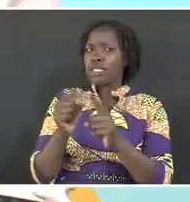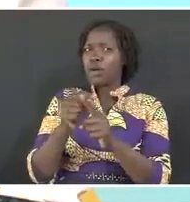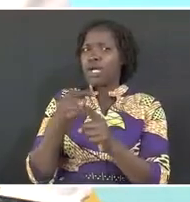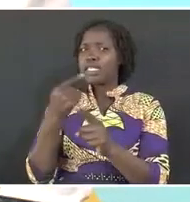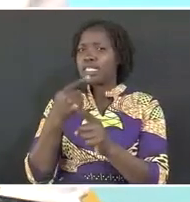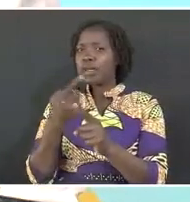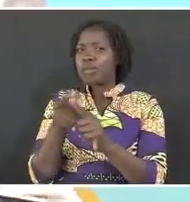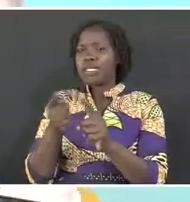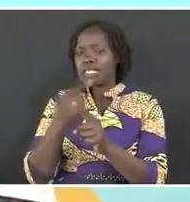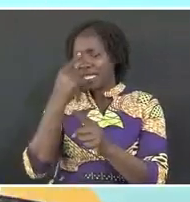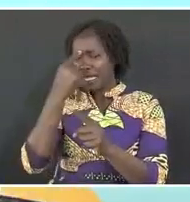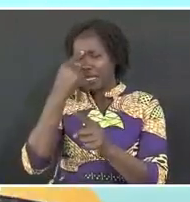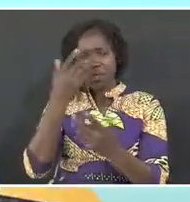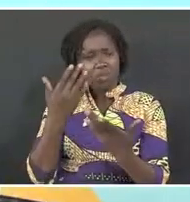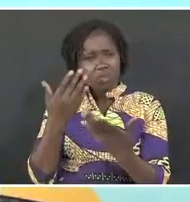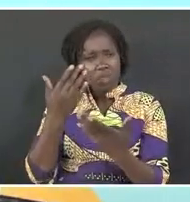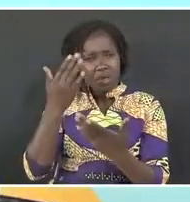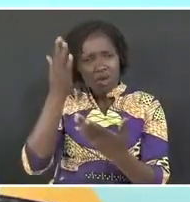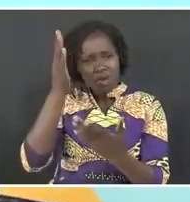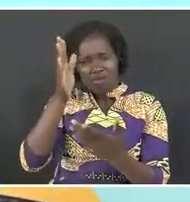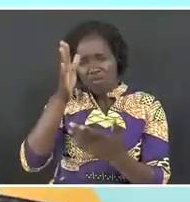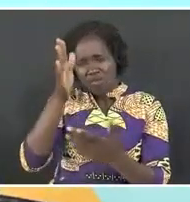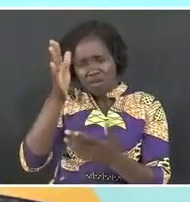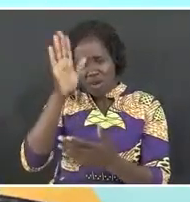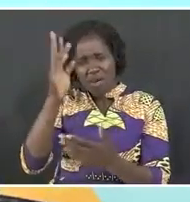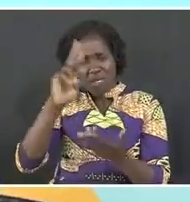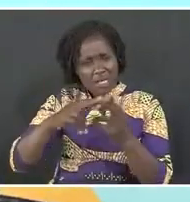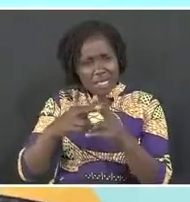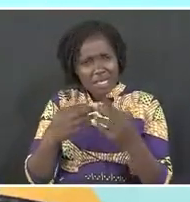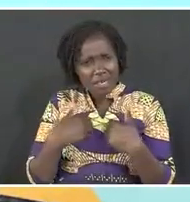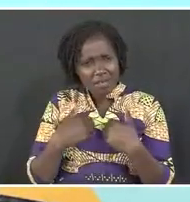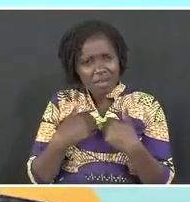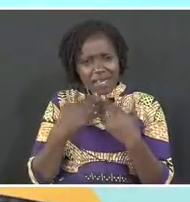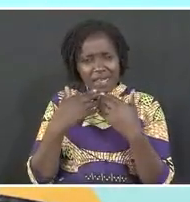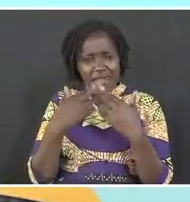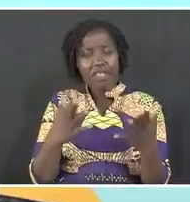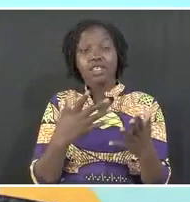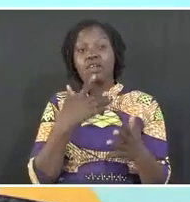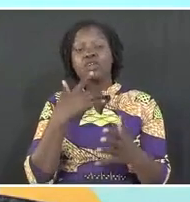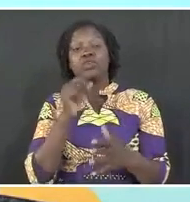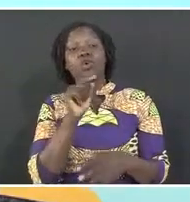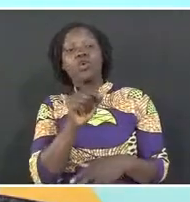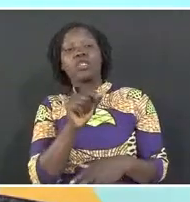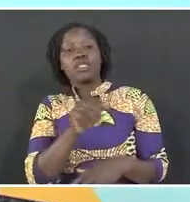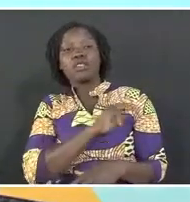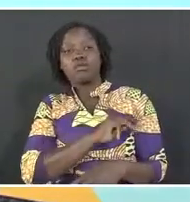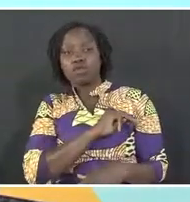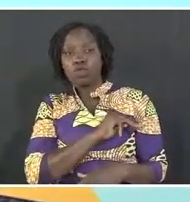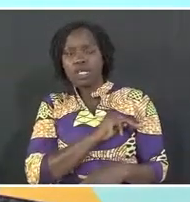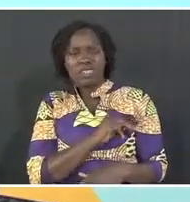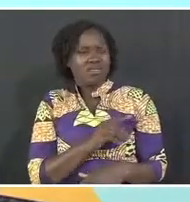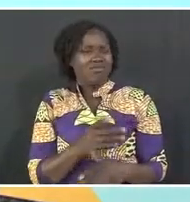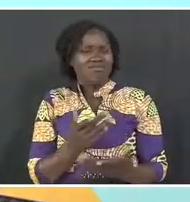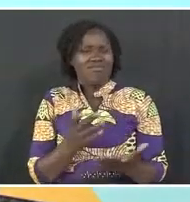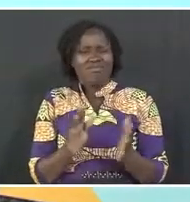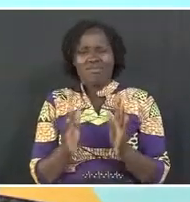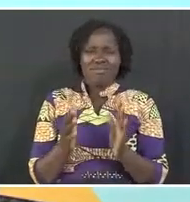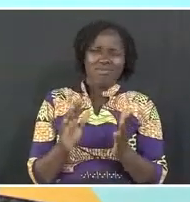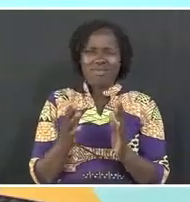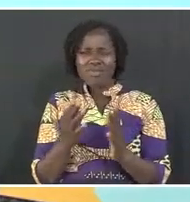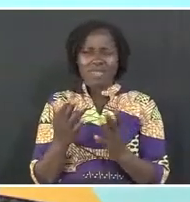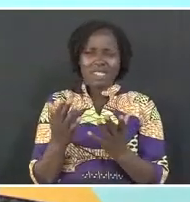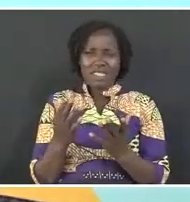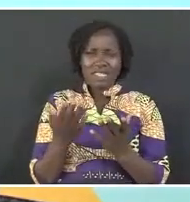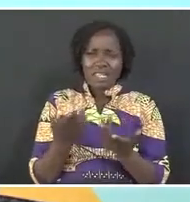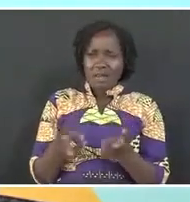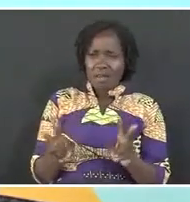Hindus have nothing to do with God. And this missionary was like, I don't see